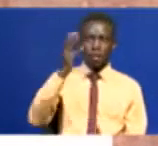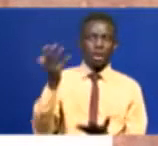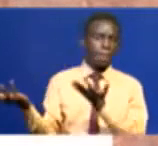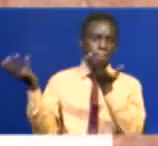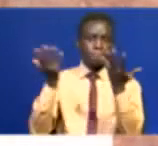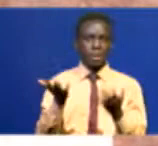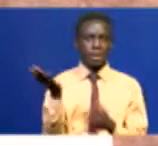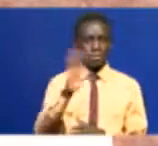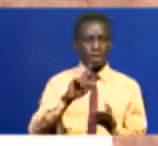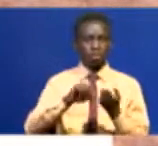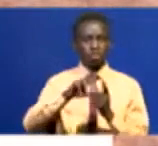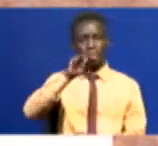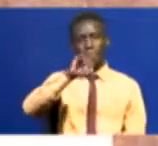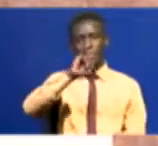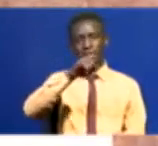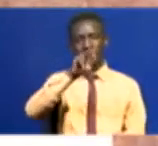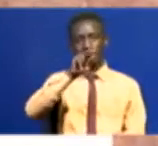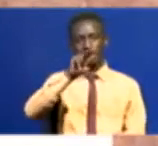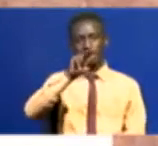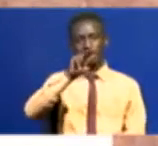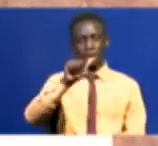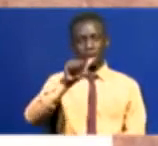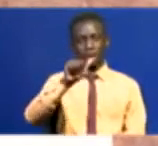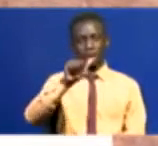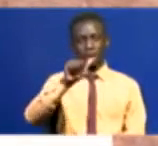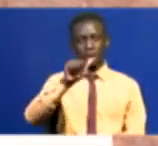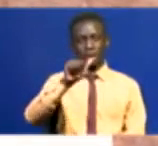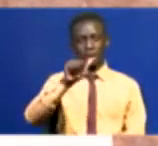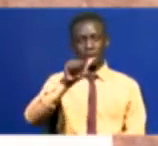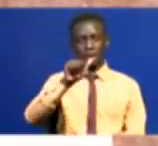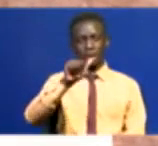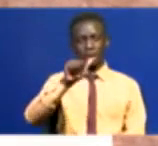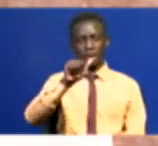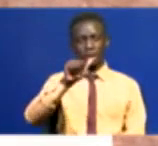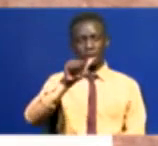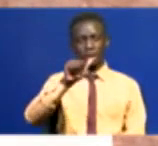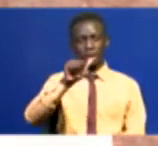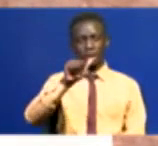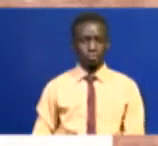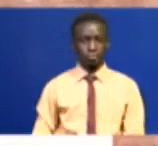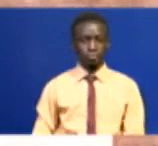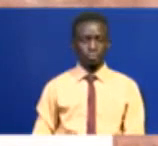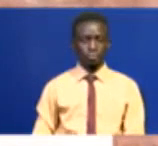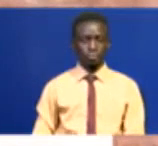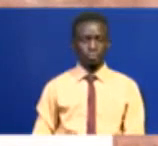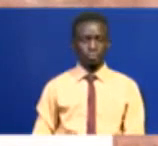to the Mijikenda community. From Kaya Kauma in Kilifi County, I'm Juni Karisa Mbele.